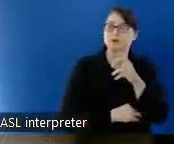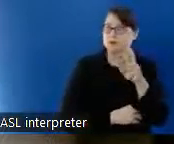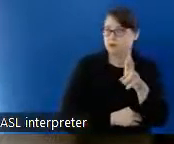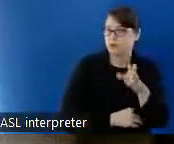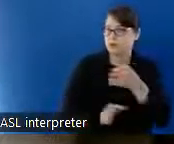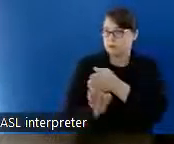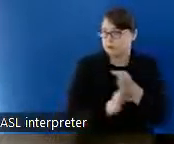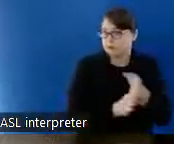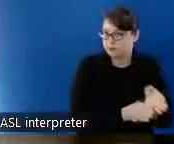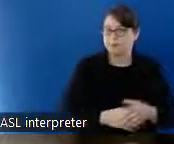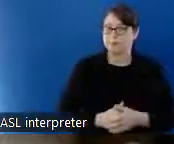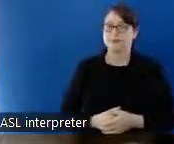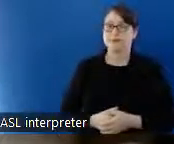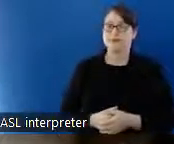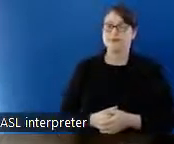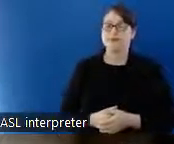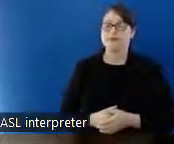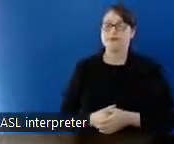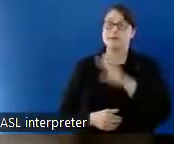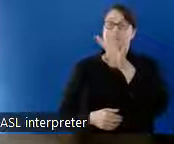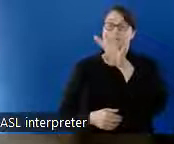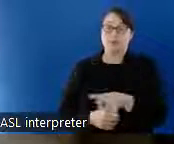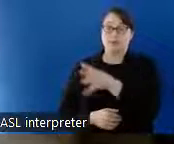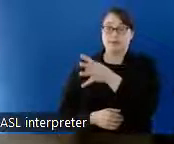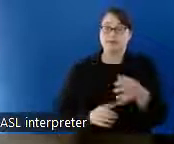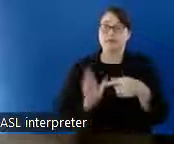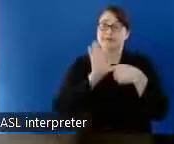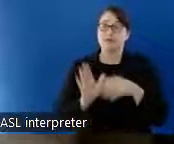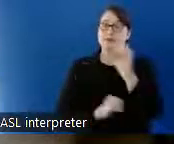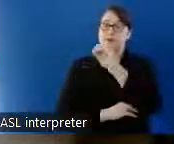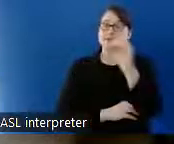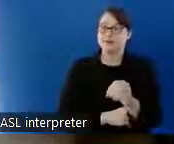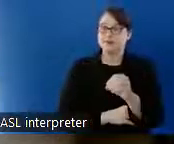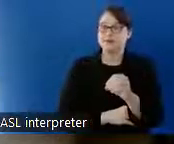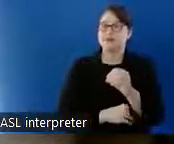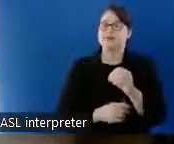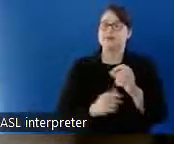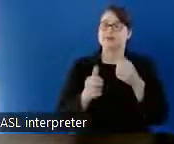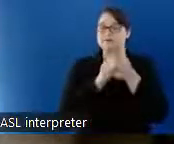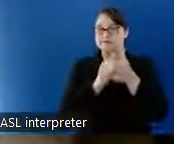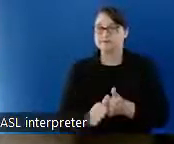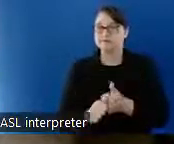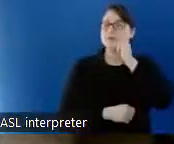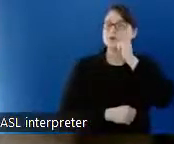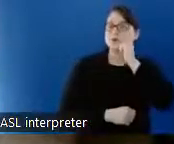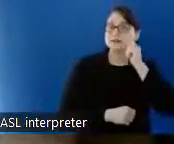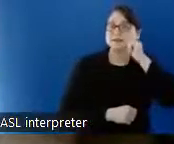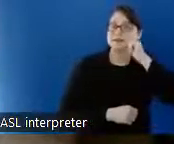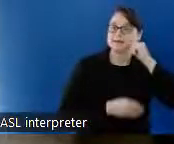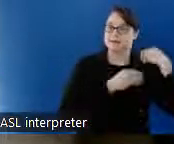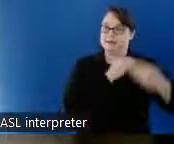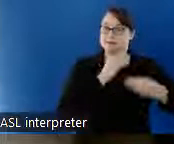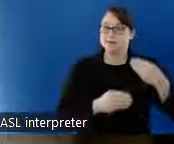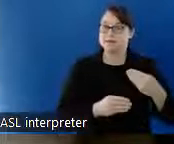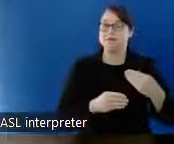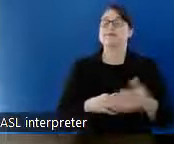This graph shows the percent of monkeypox cases in the United States by race and ethnicity, which is color-coded using the legend on the